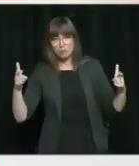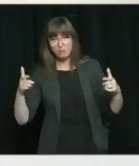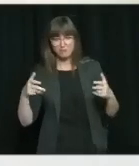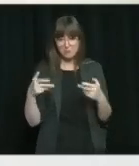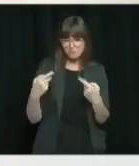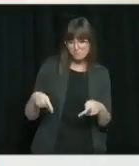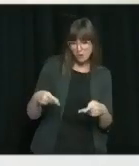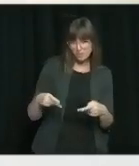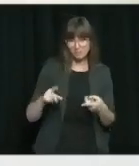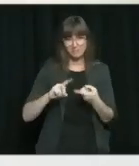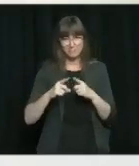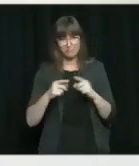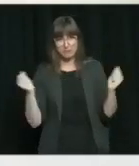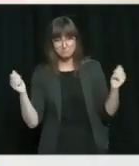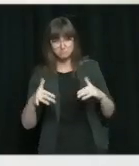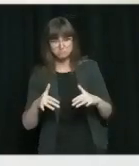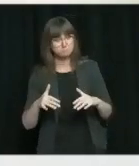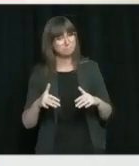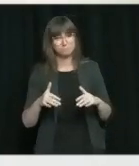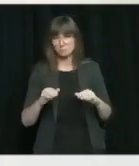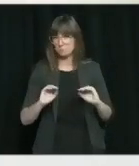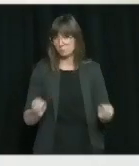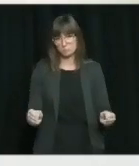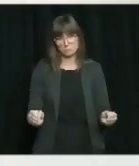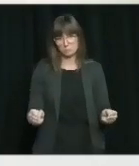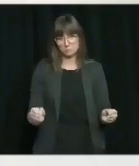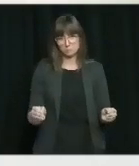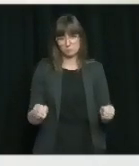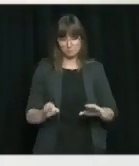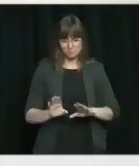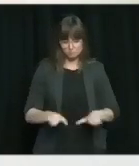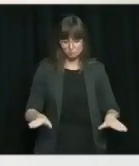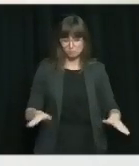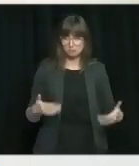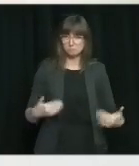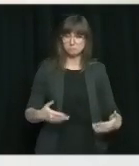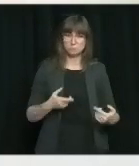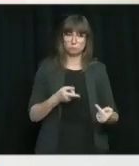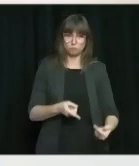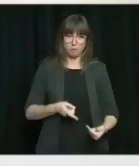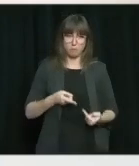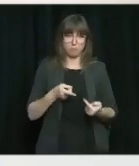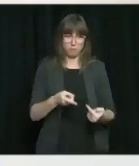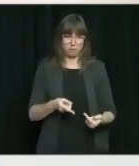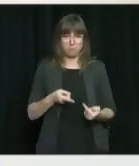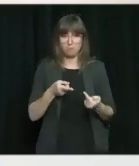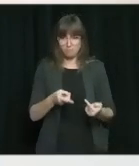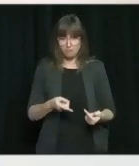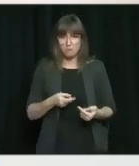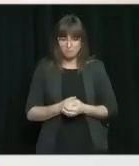parties, no friends. These are things that kids are struggling with in this time of COVID.